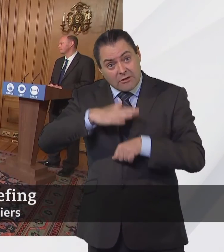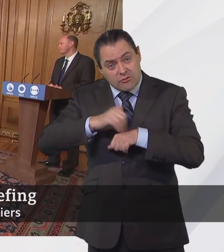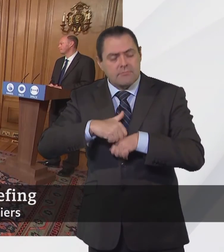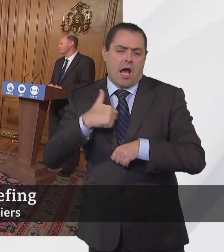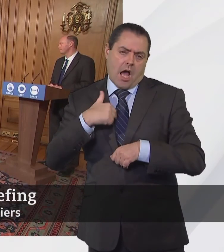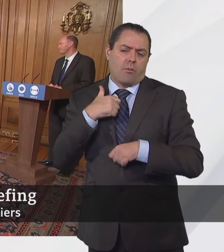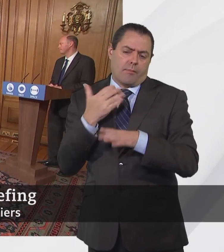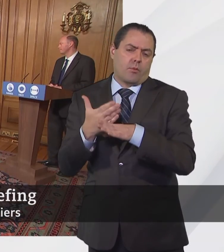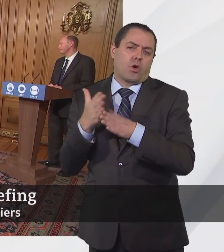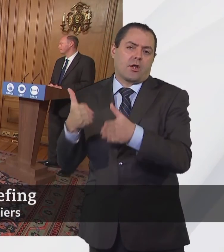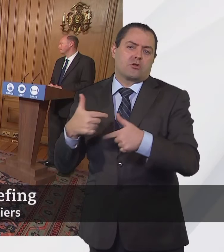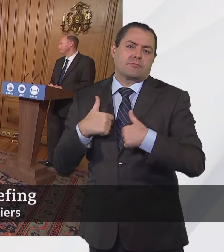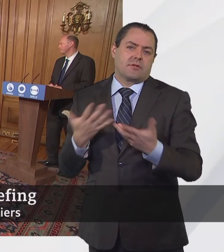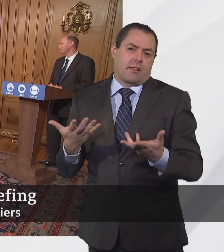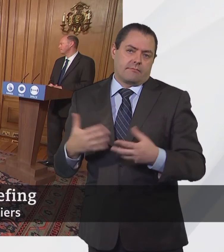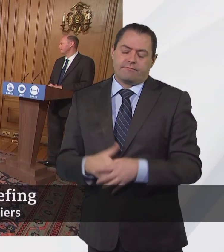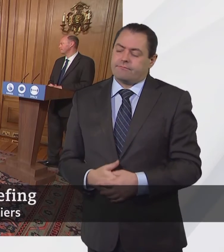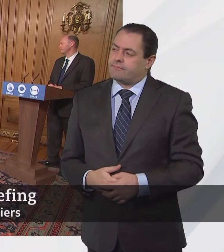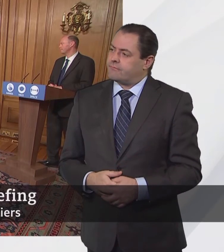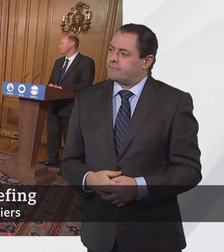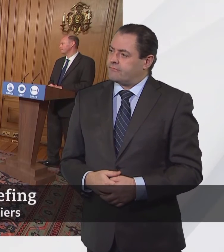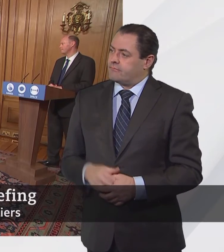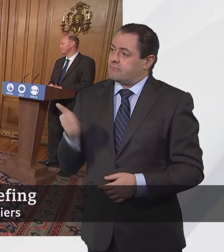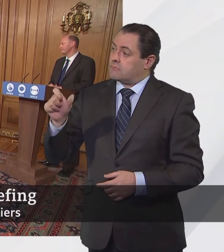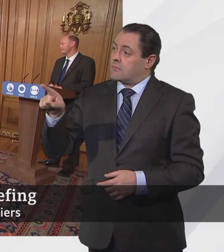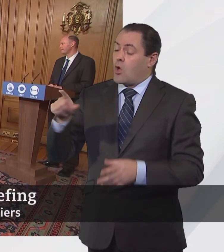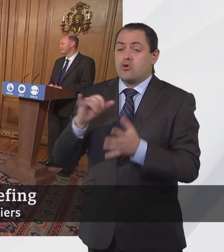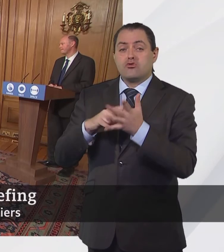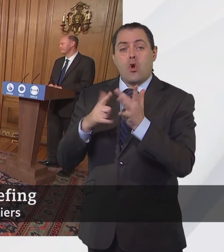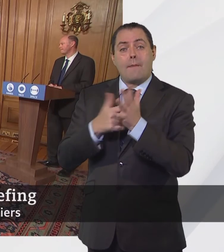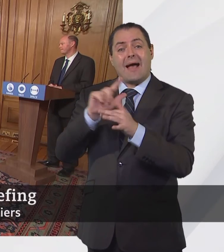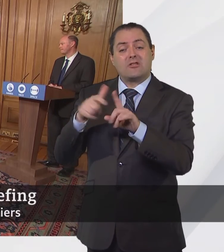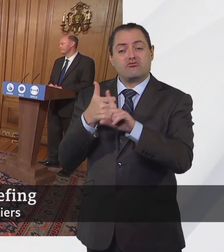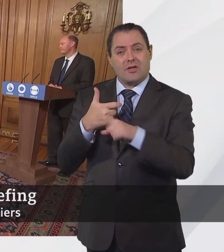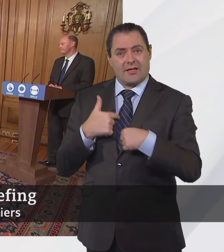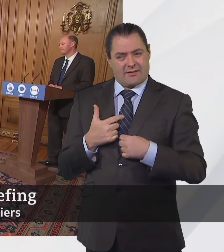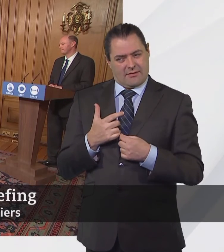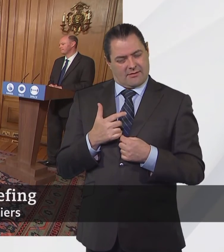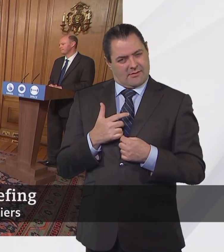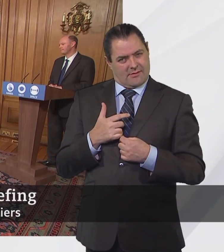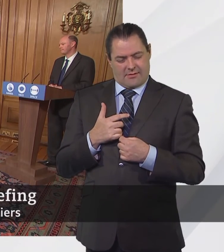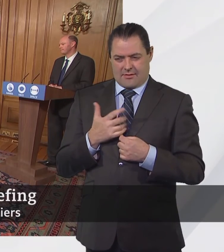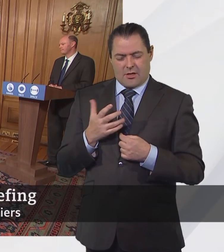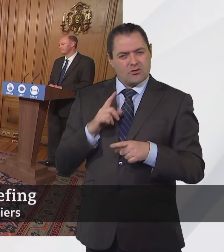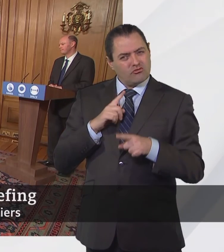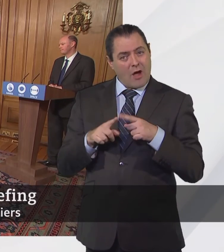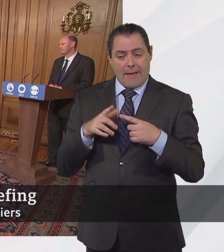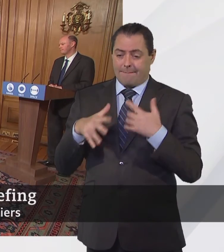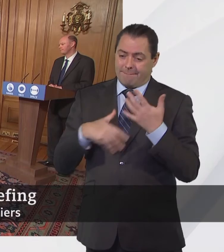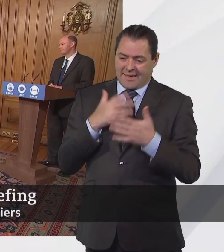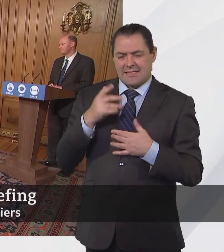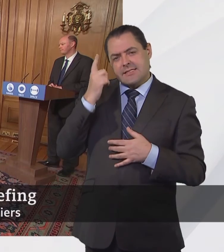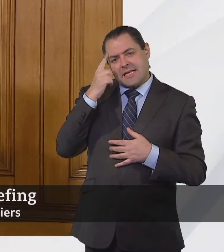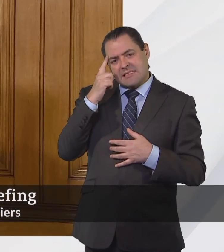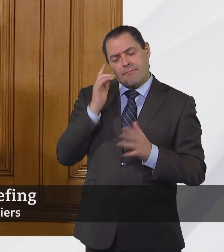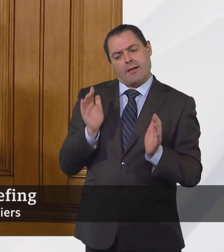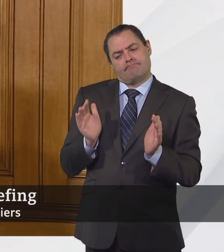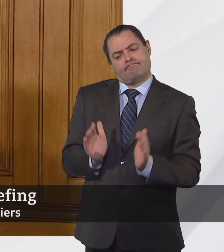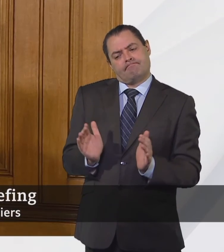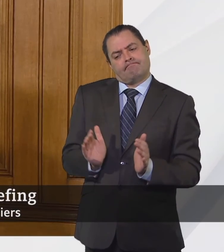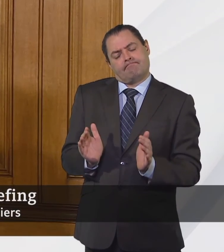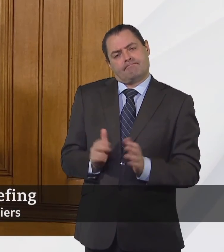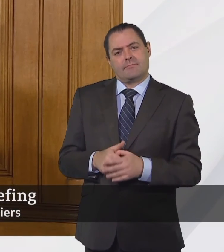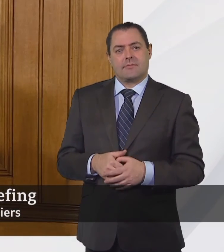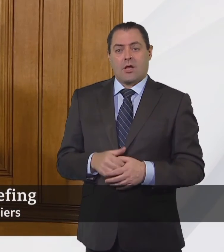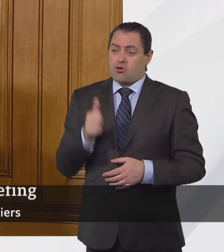I think keep numbers down, don't do things that are unnecessary, as Chris said. Try to make sure that you avoid behaviours